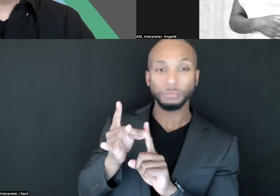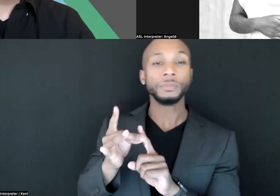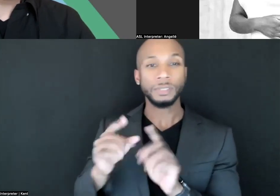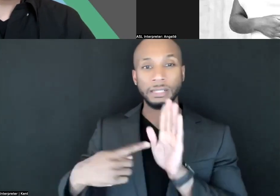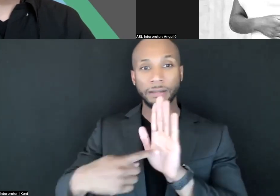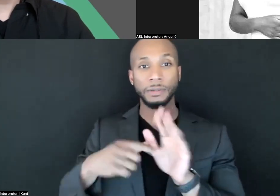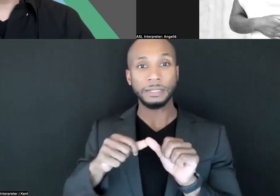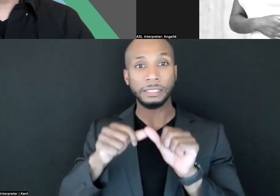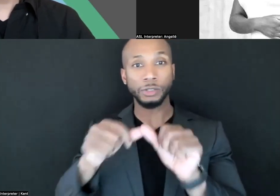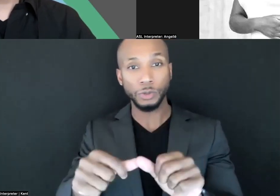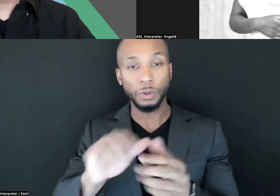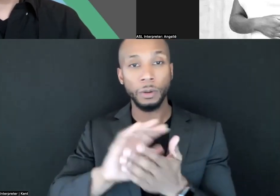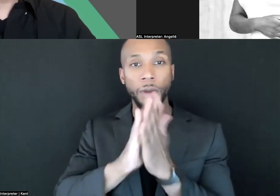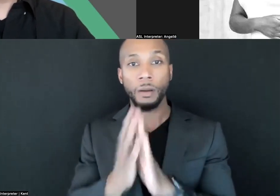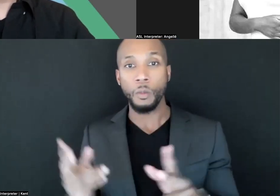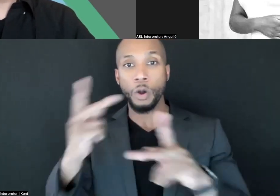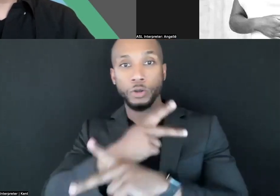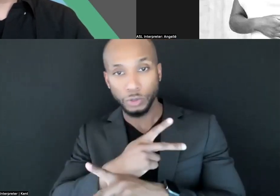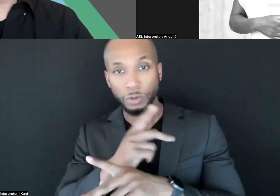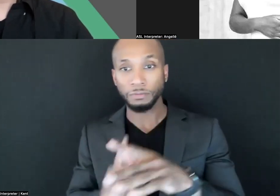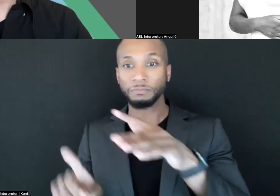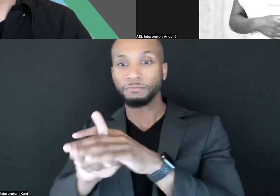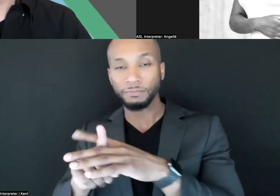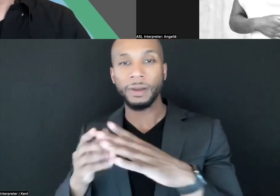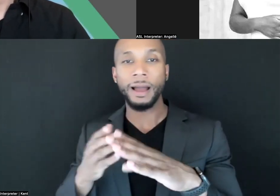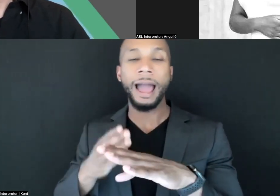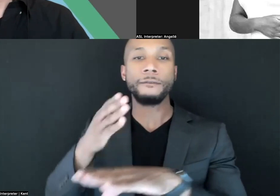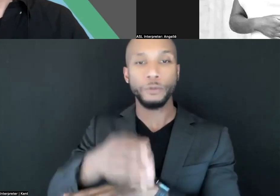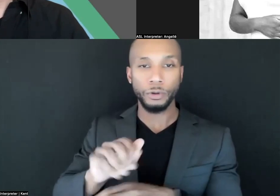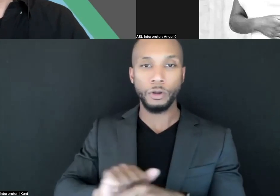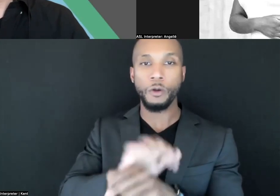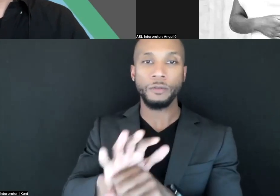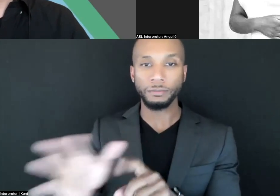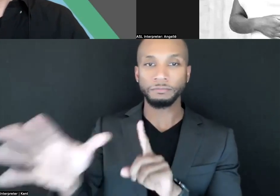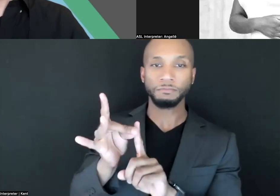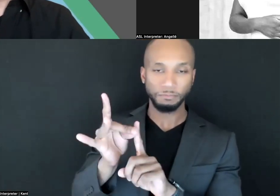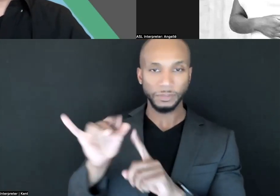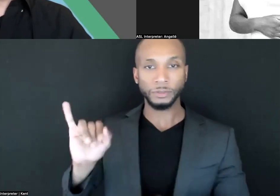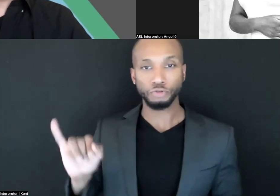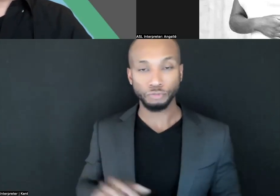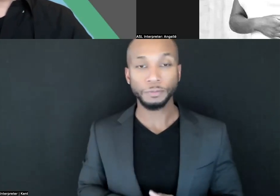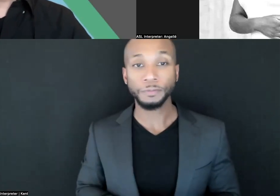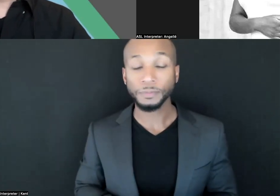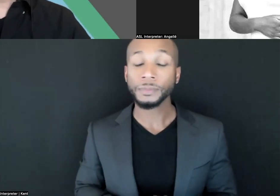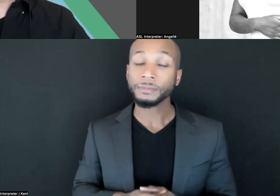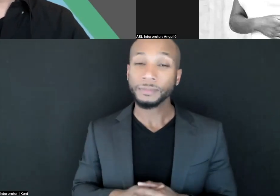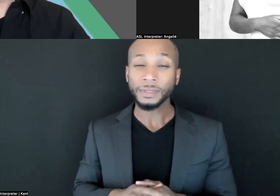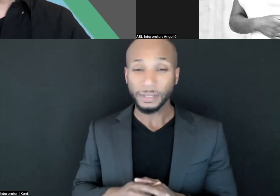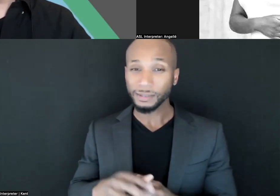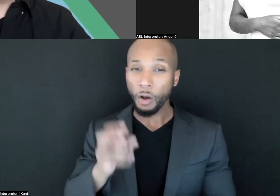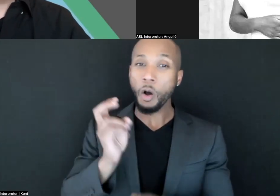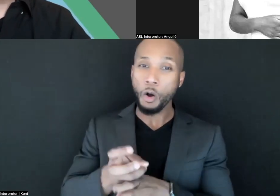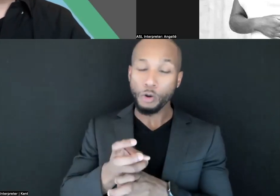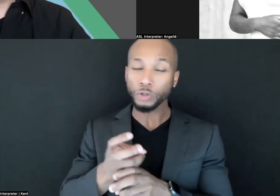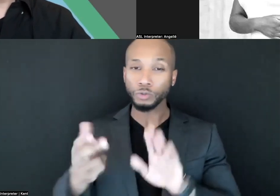or onset after a COVID infection. And it's difficult to diagnose and it's difficult